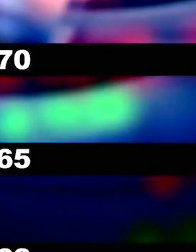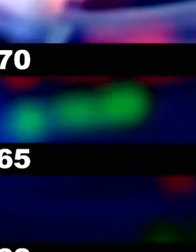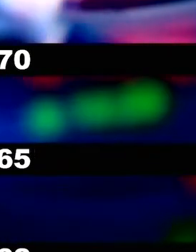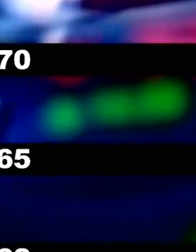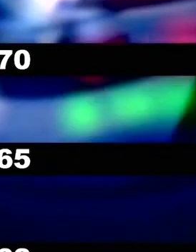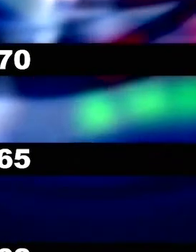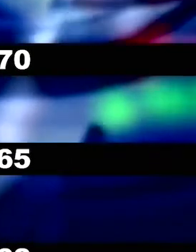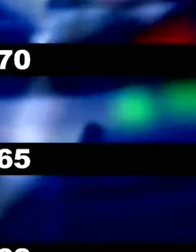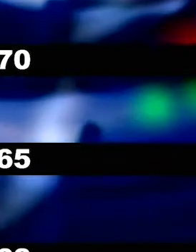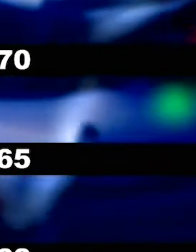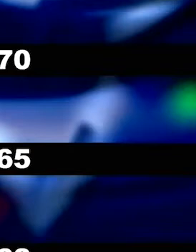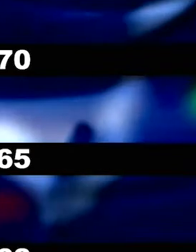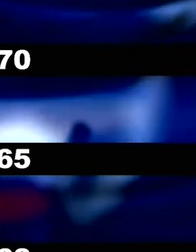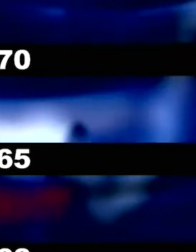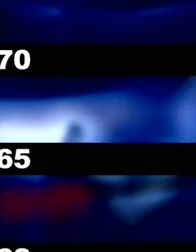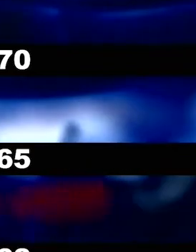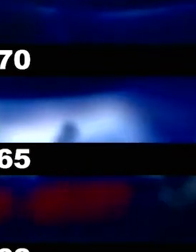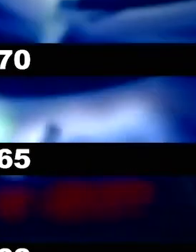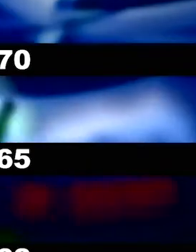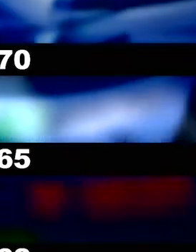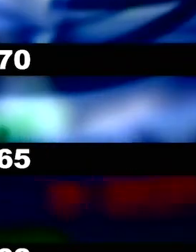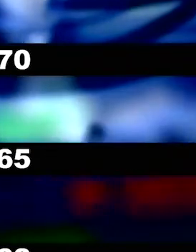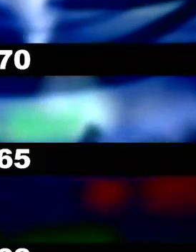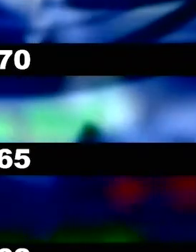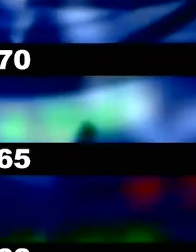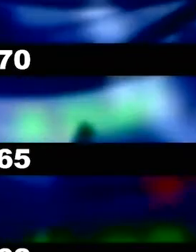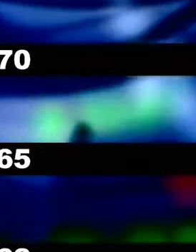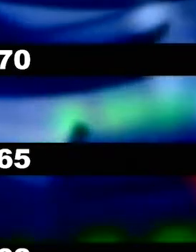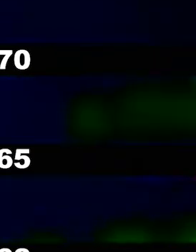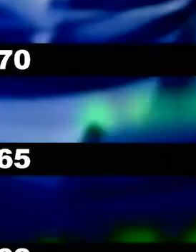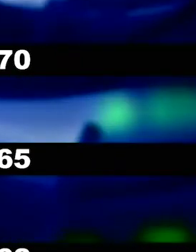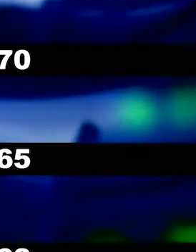161,526 shares changing hands for a value of